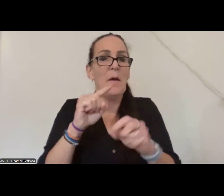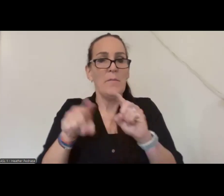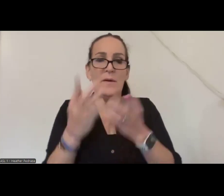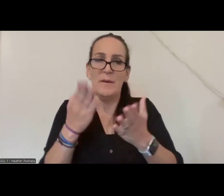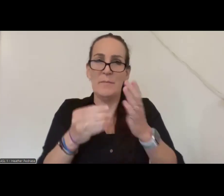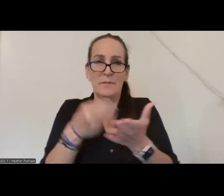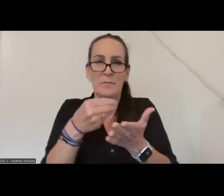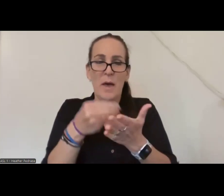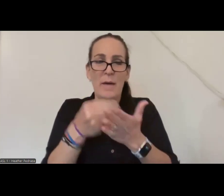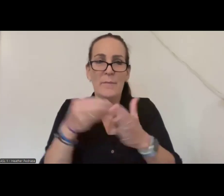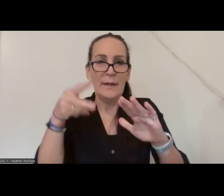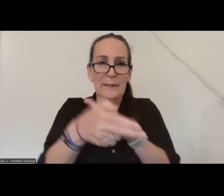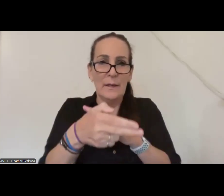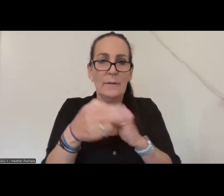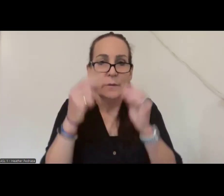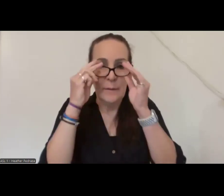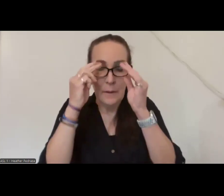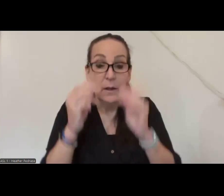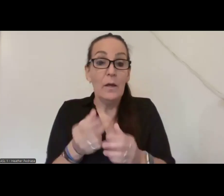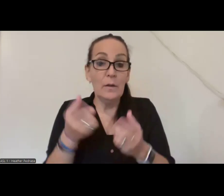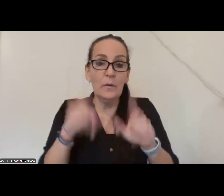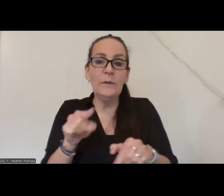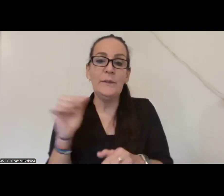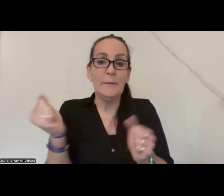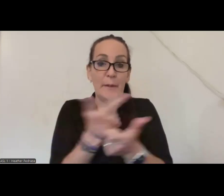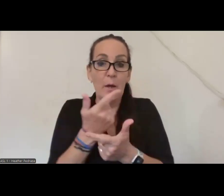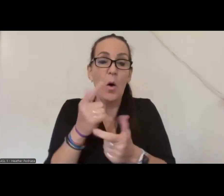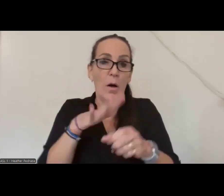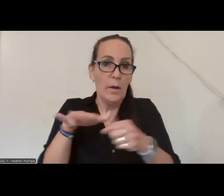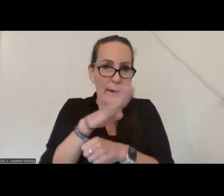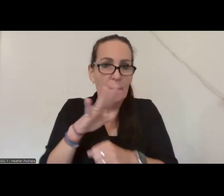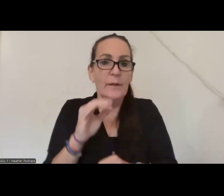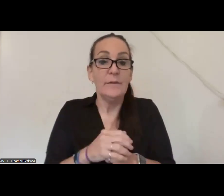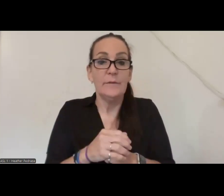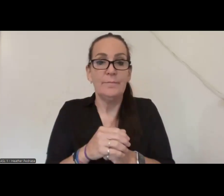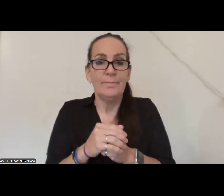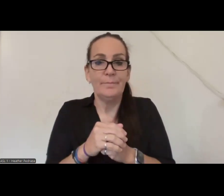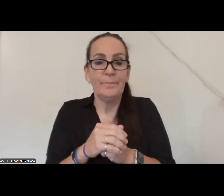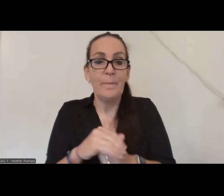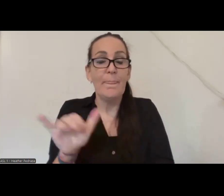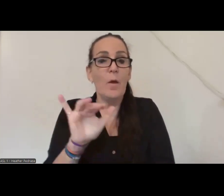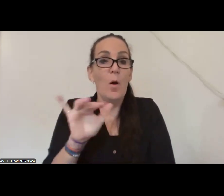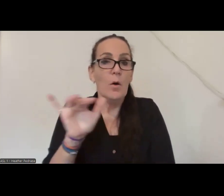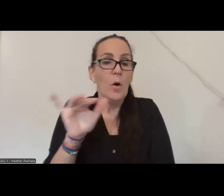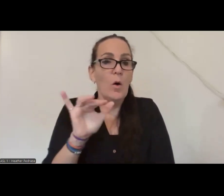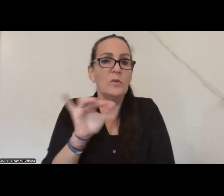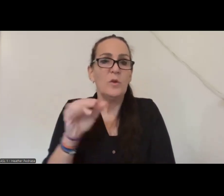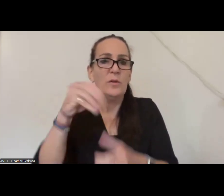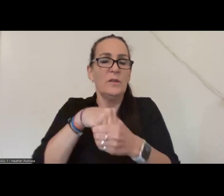think this is what's happening in all arenas, but just highlighting that it's also happening for our housing